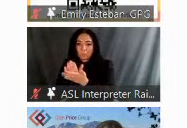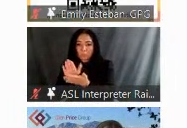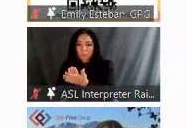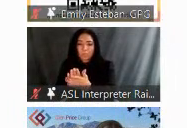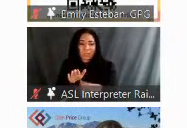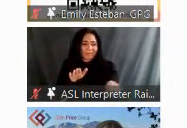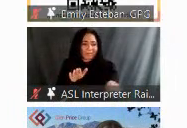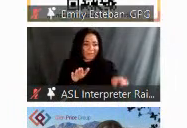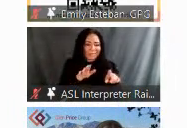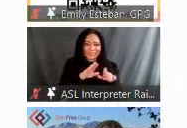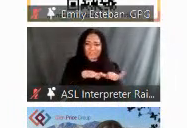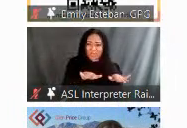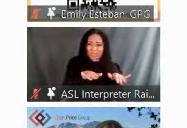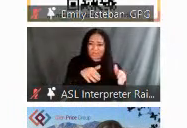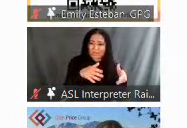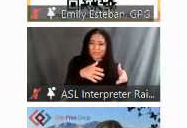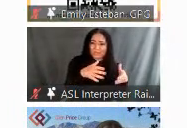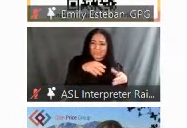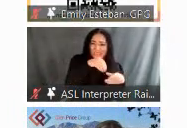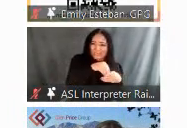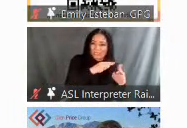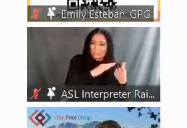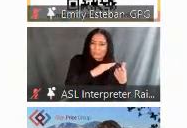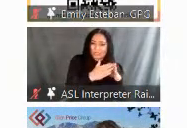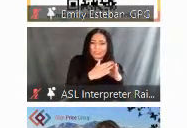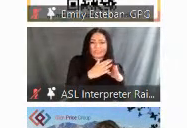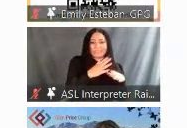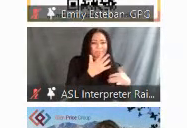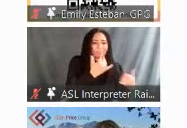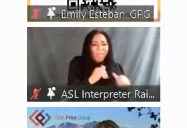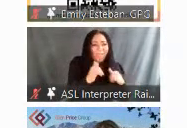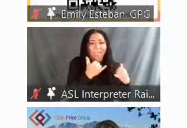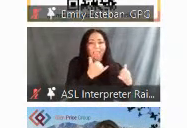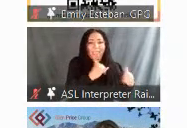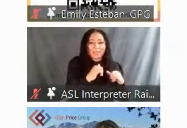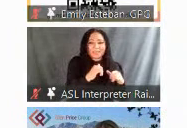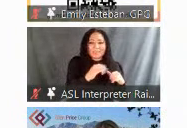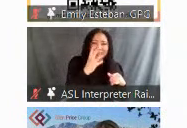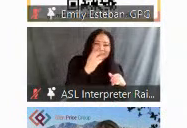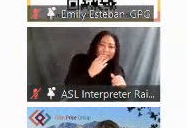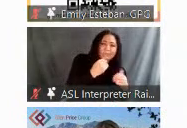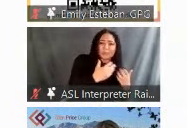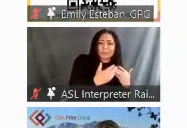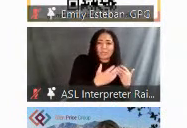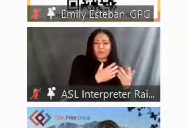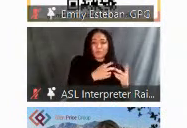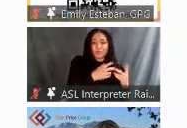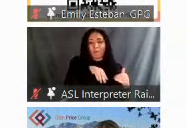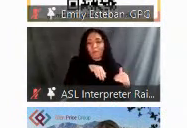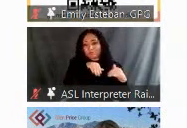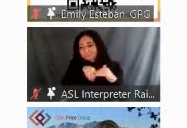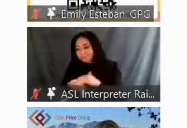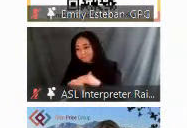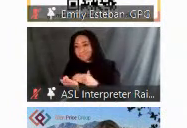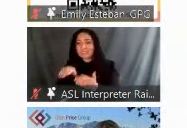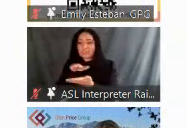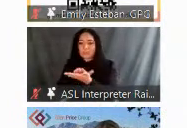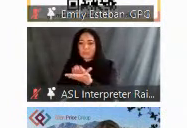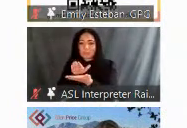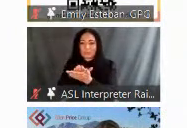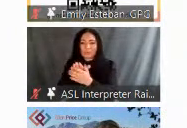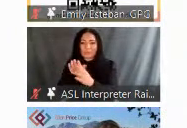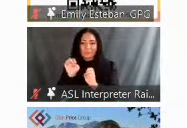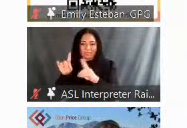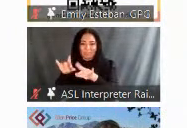playing and sleeping or whatever, will have the problem. It will be like this is the first time that they're entering the education